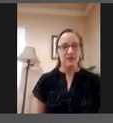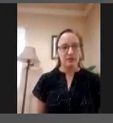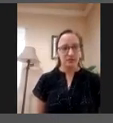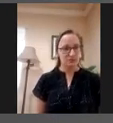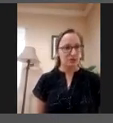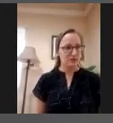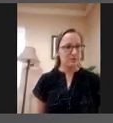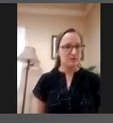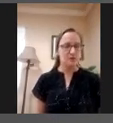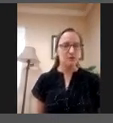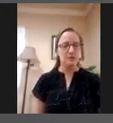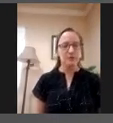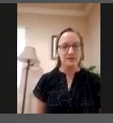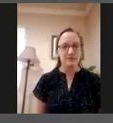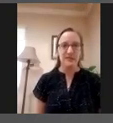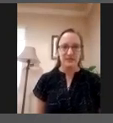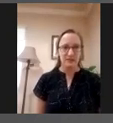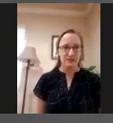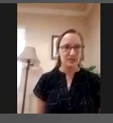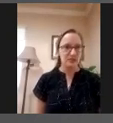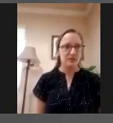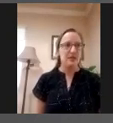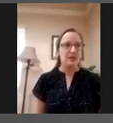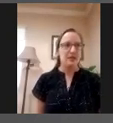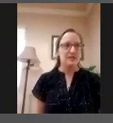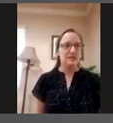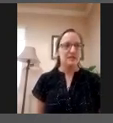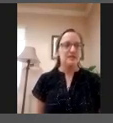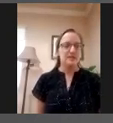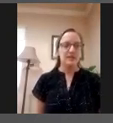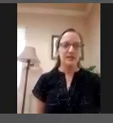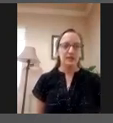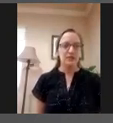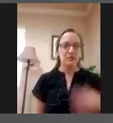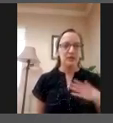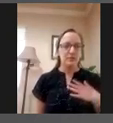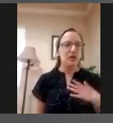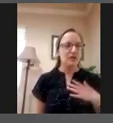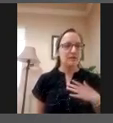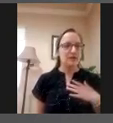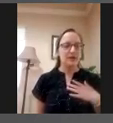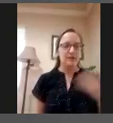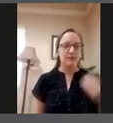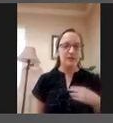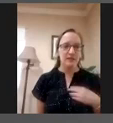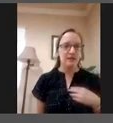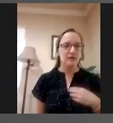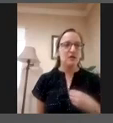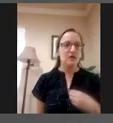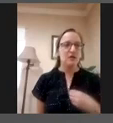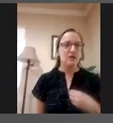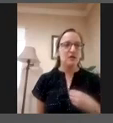result in project construction. So the focus of today's presentation is the delegated authorities, which I'll talk about, and then Melissa